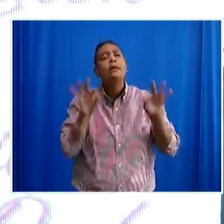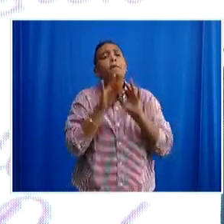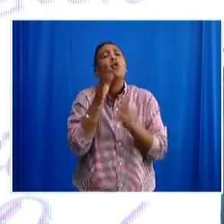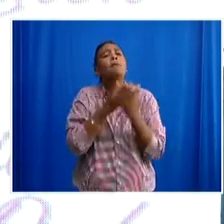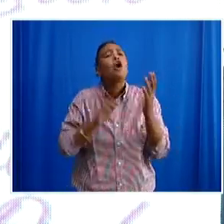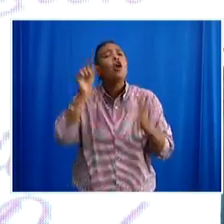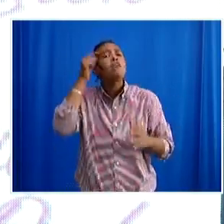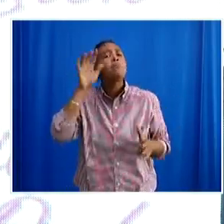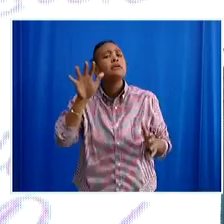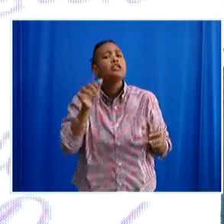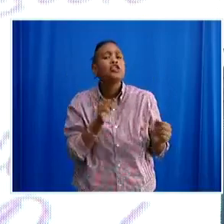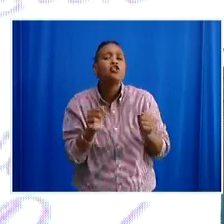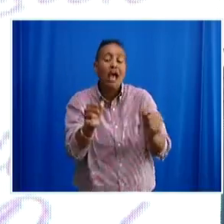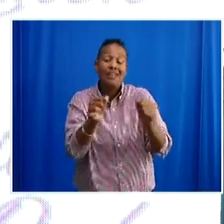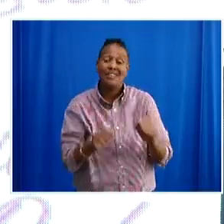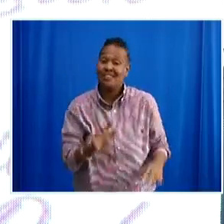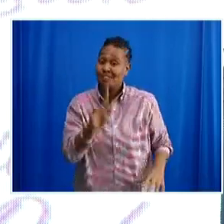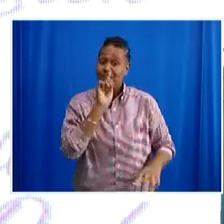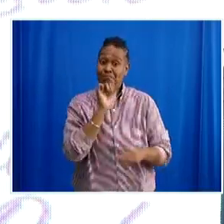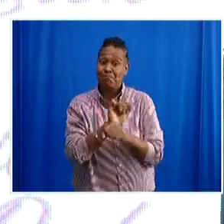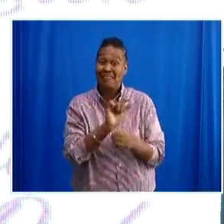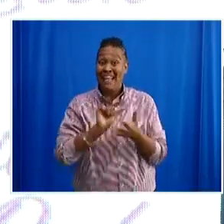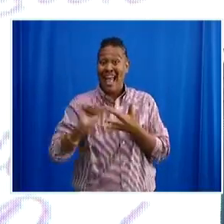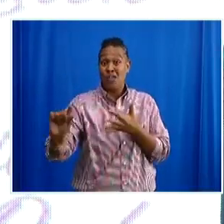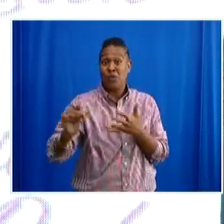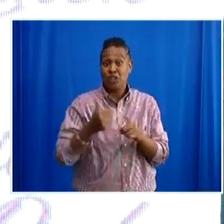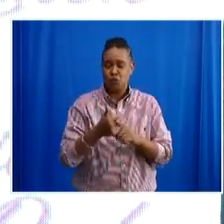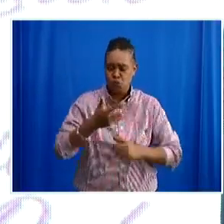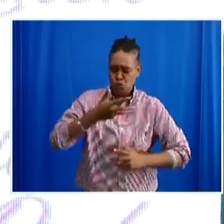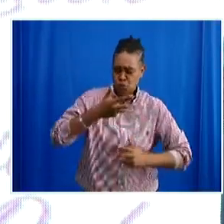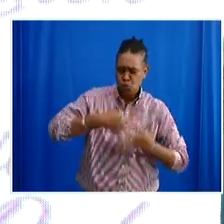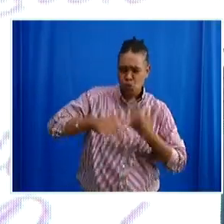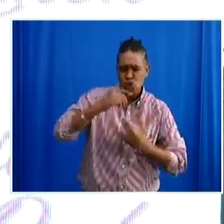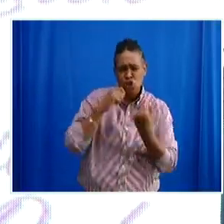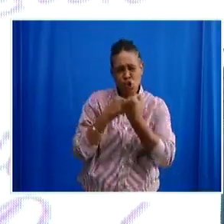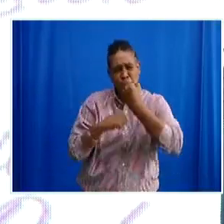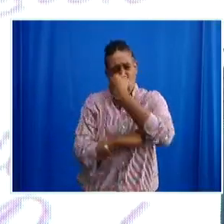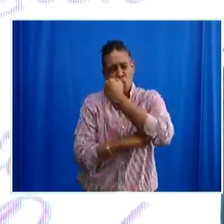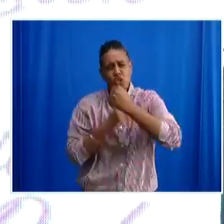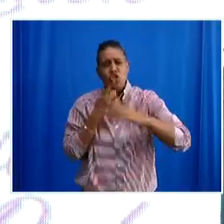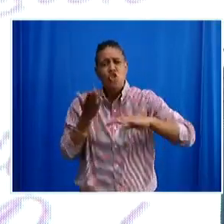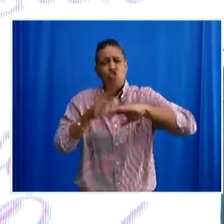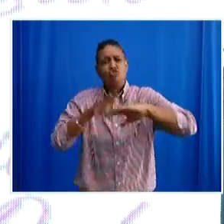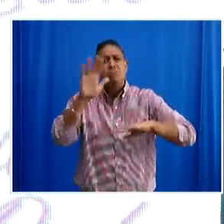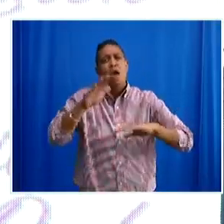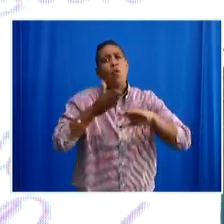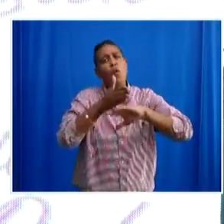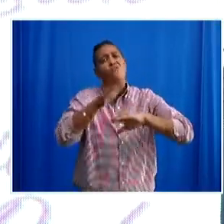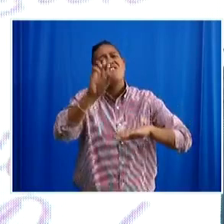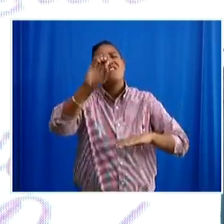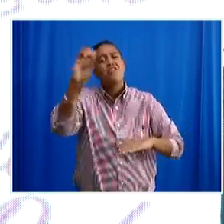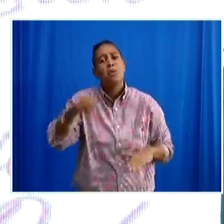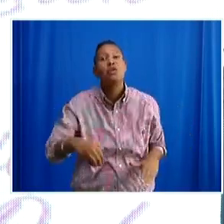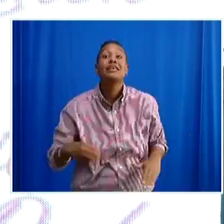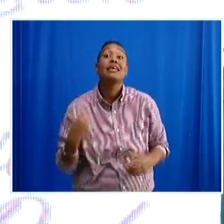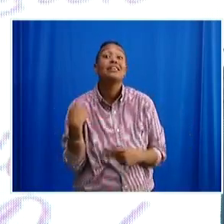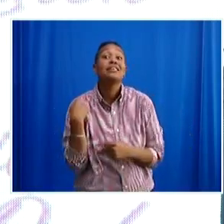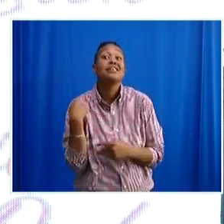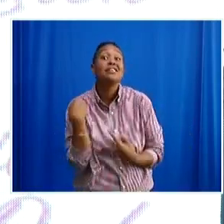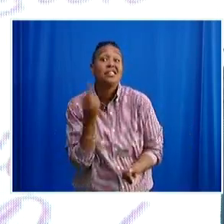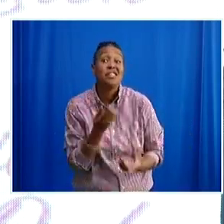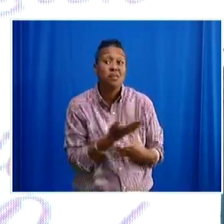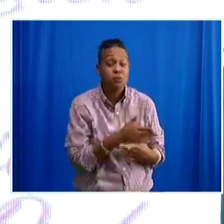strategy. Indeed, the allocation to social support has increased by over 50% since